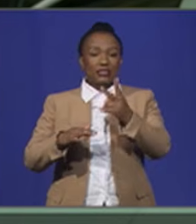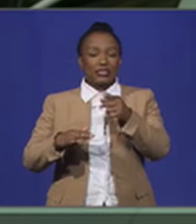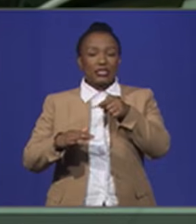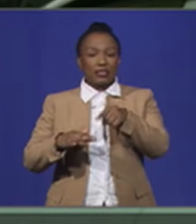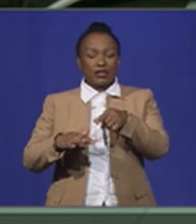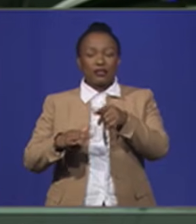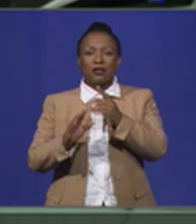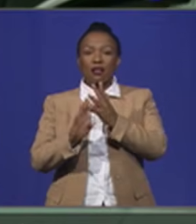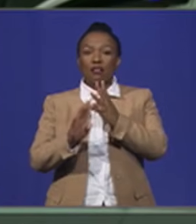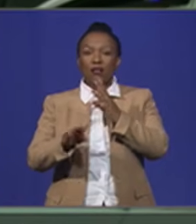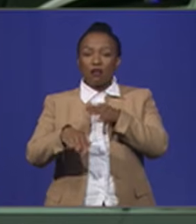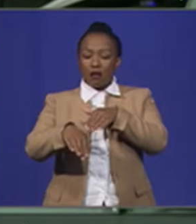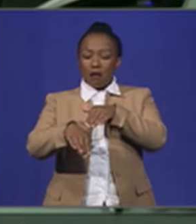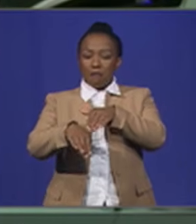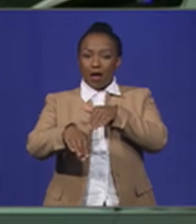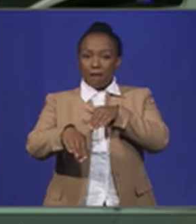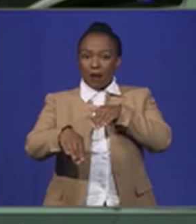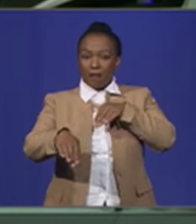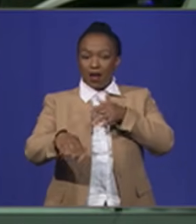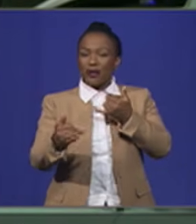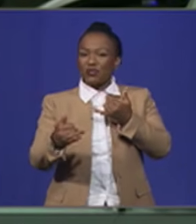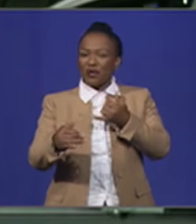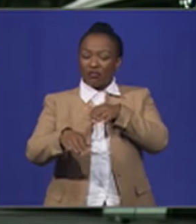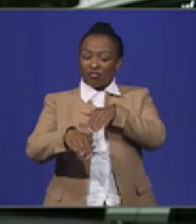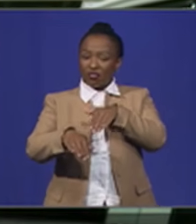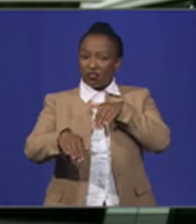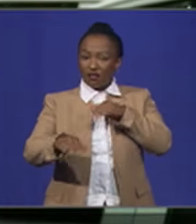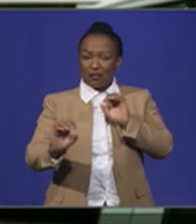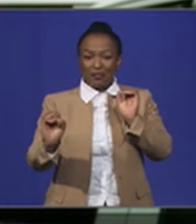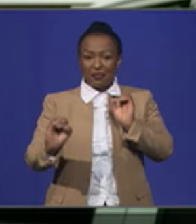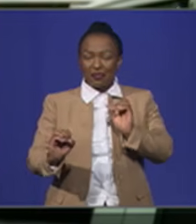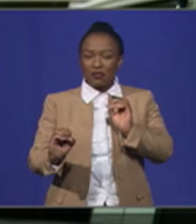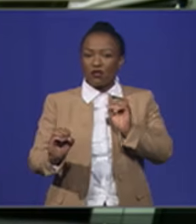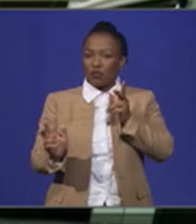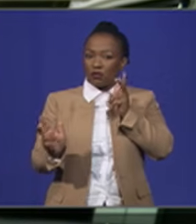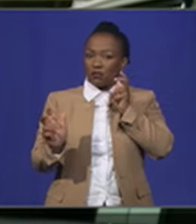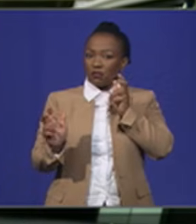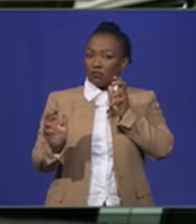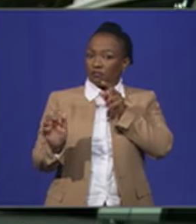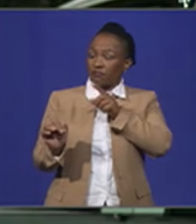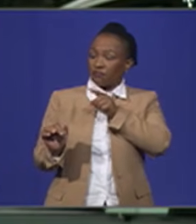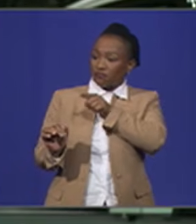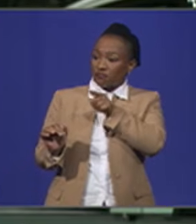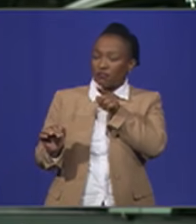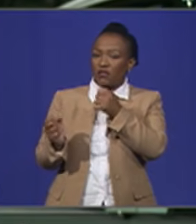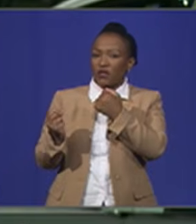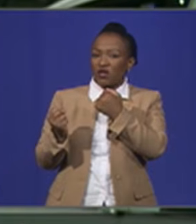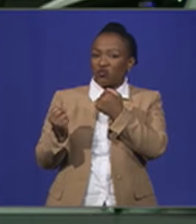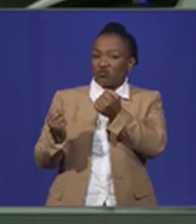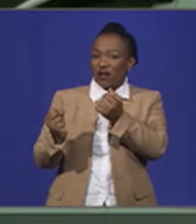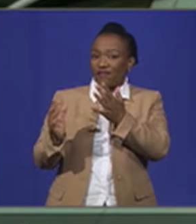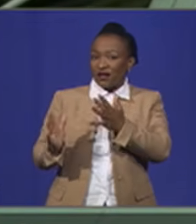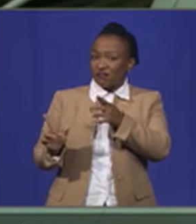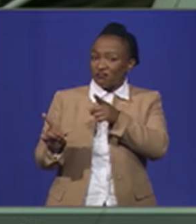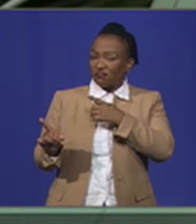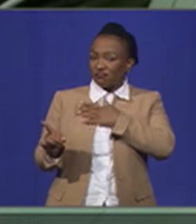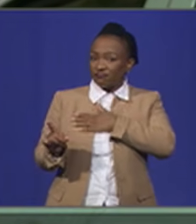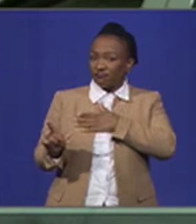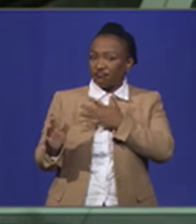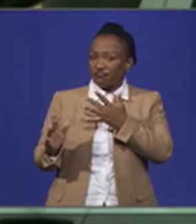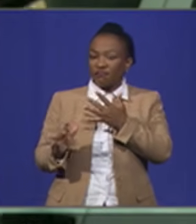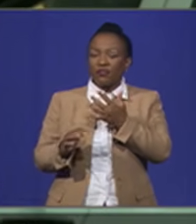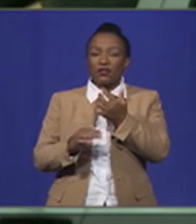jaana mela ga e melele ka jalo, mme re santse re tla utlwa gore badirisi ba ikutlwa jang ka ga go oketsega ga tlhatlhwa ya leokwane. O ka itse gore go setse